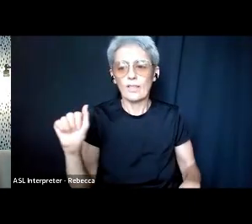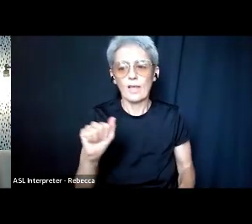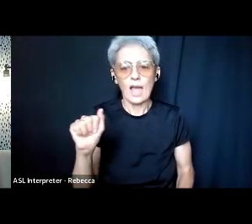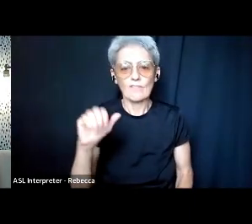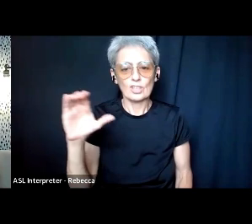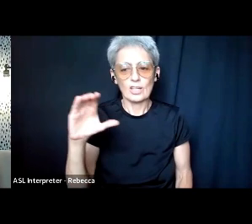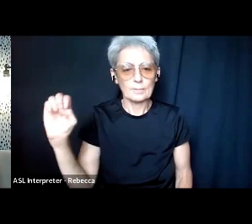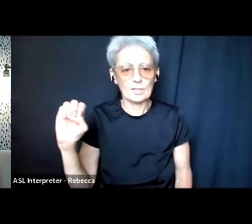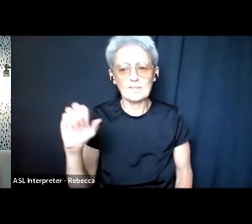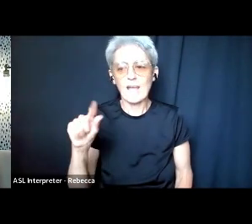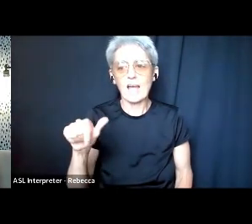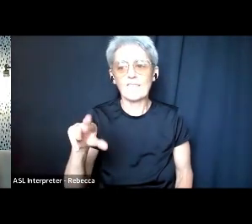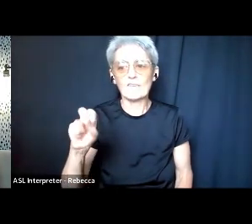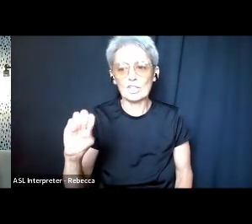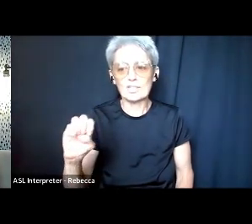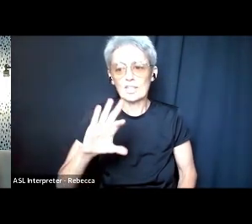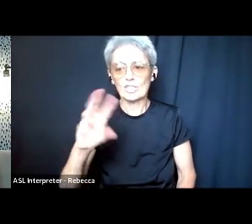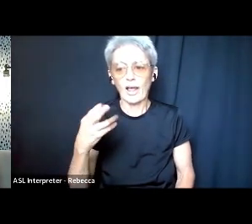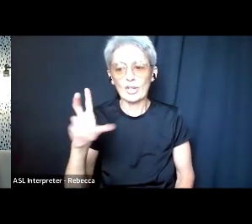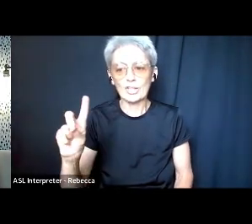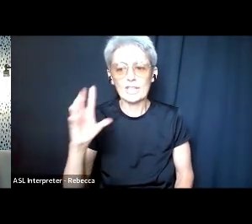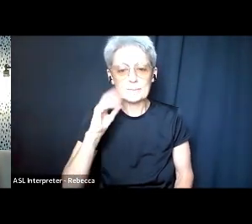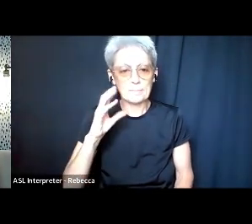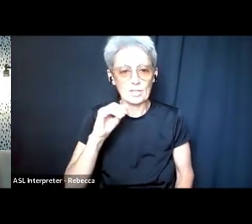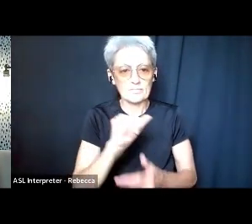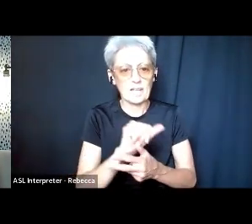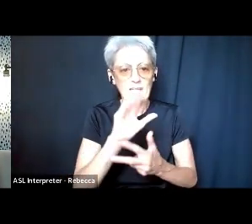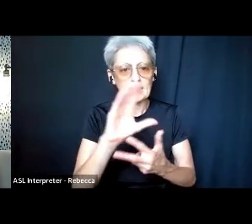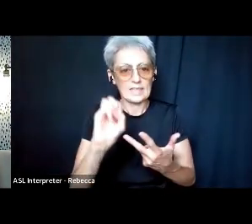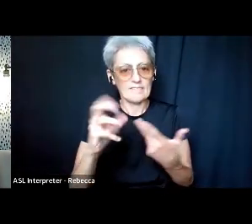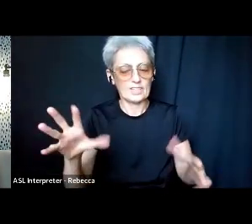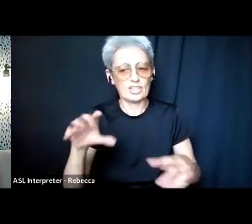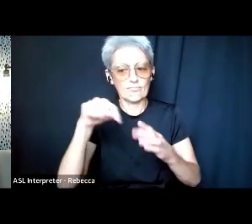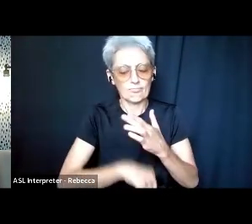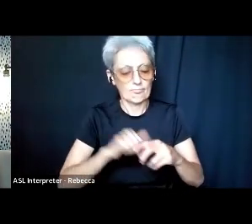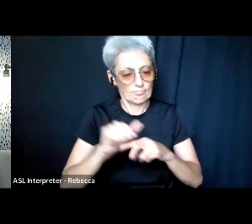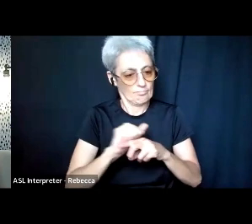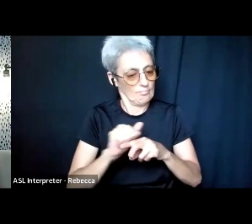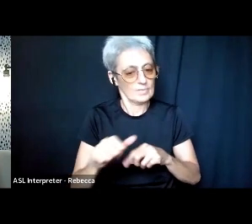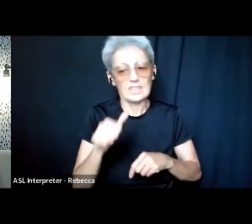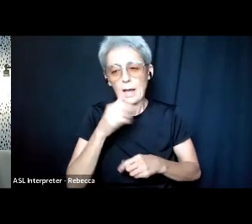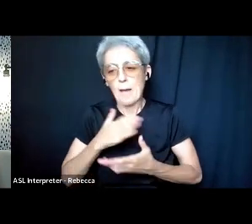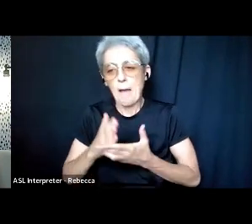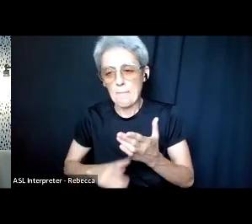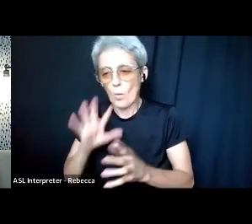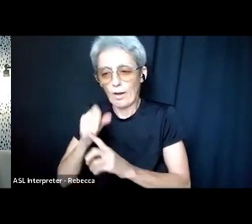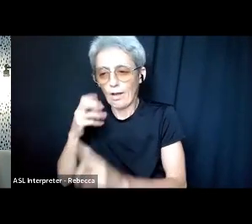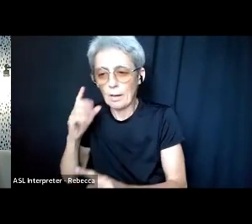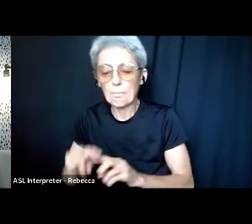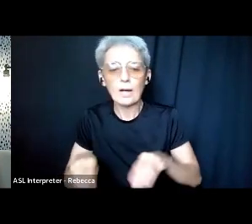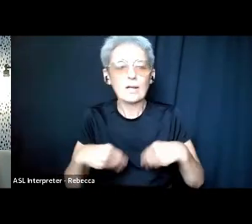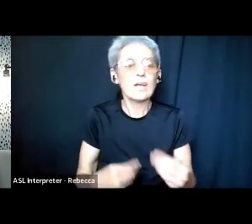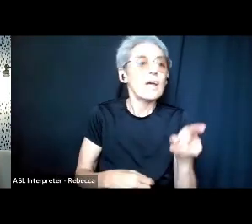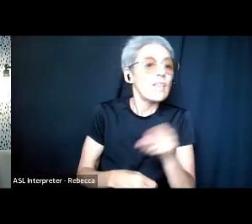in this training because that's not what my part is about, but I just wanted to provide this brief slide that we use in our